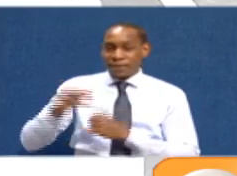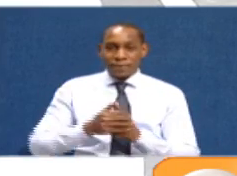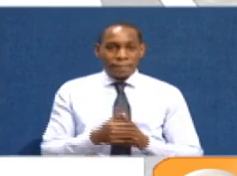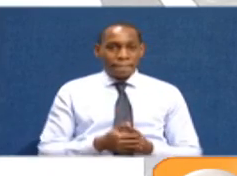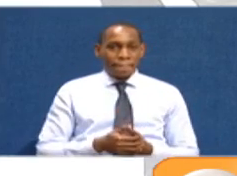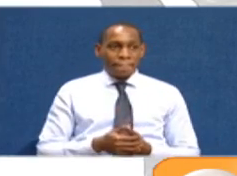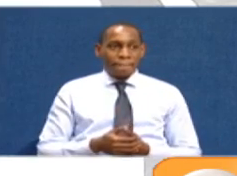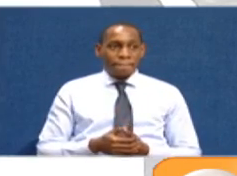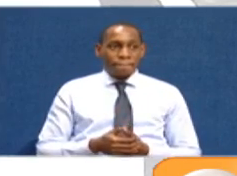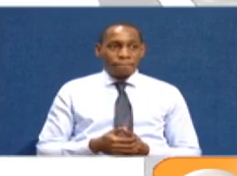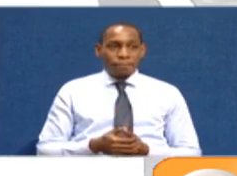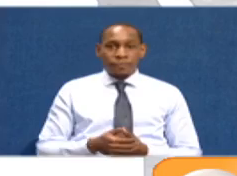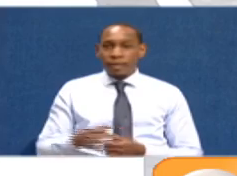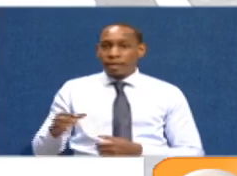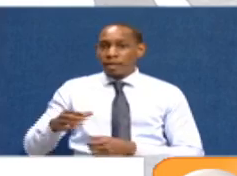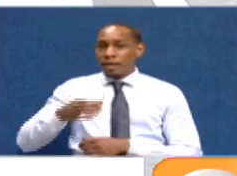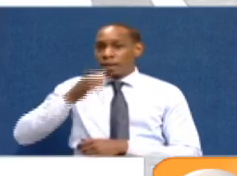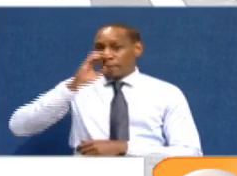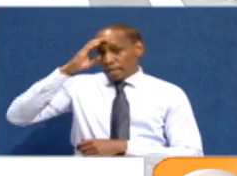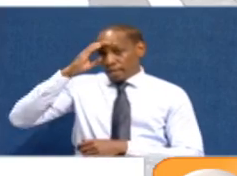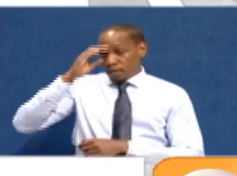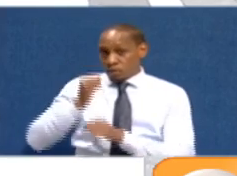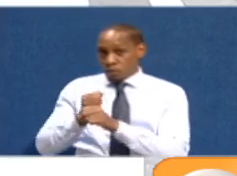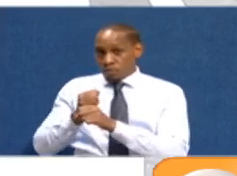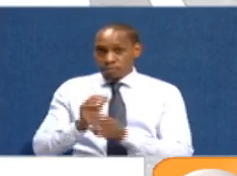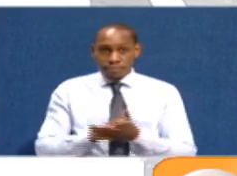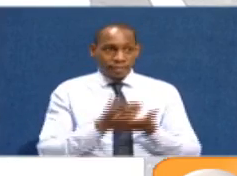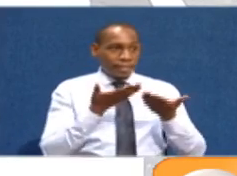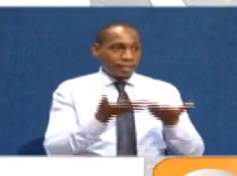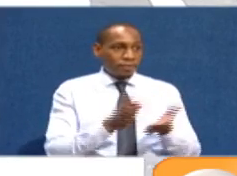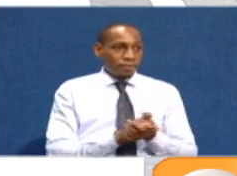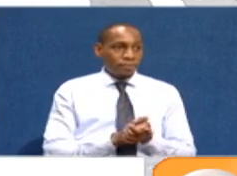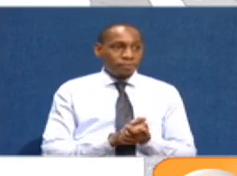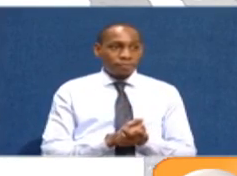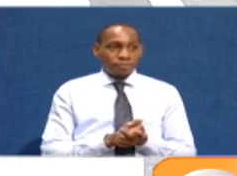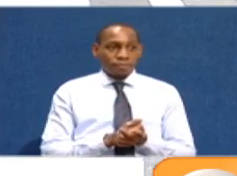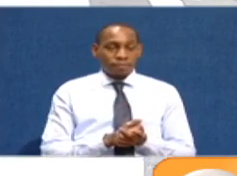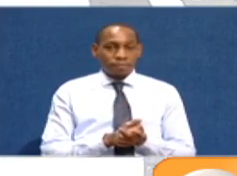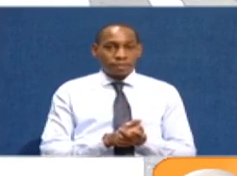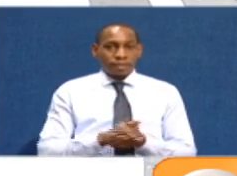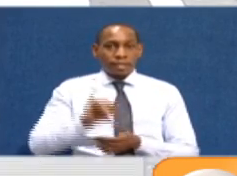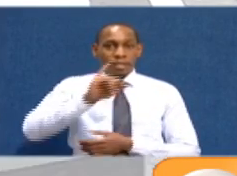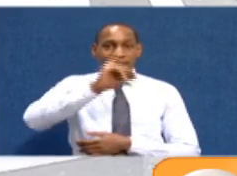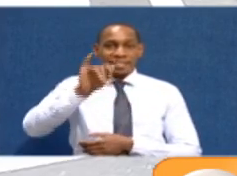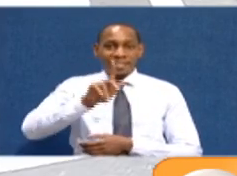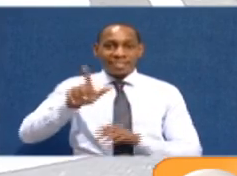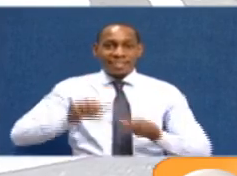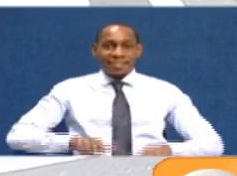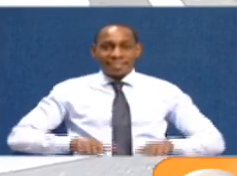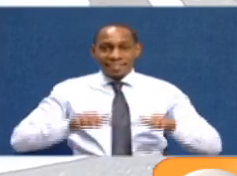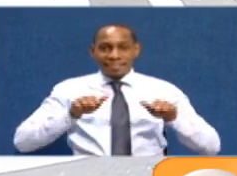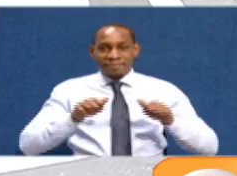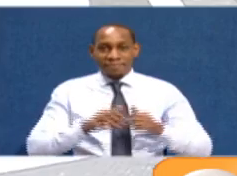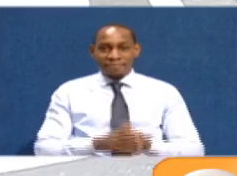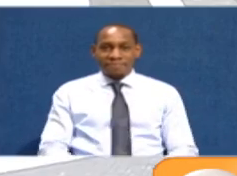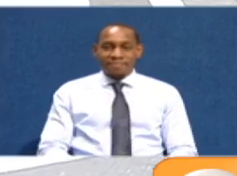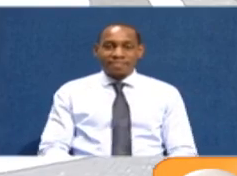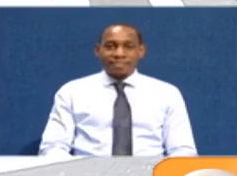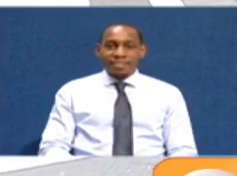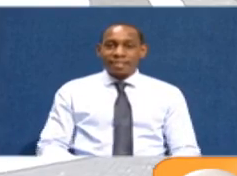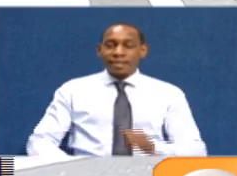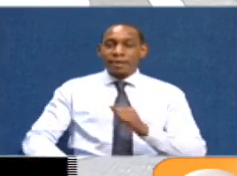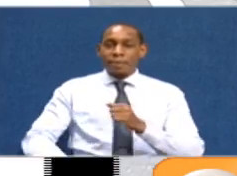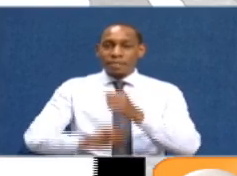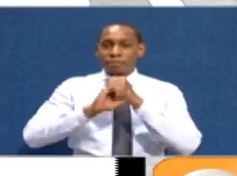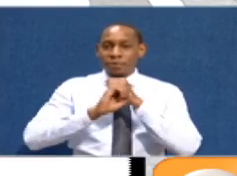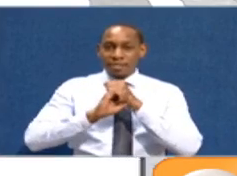out. No. You don't drink tea? I do not. Shame. Jeff Kunanga Live is powered. Now you